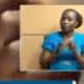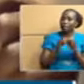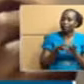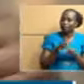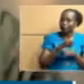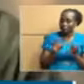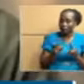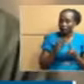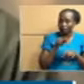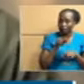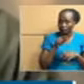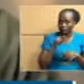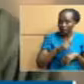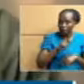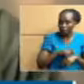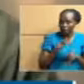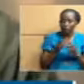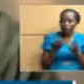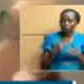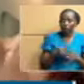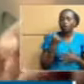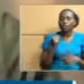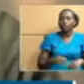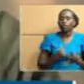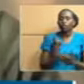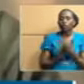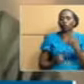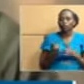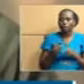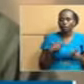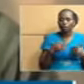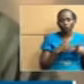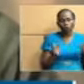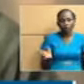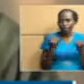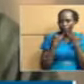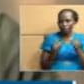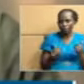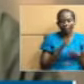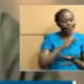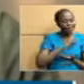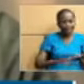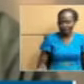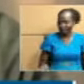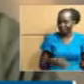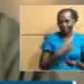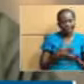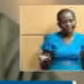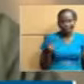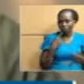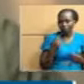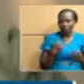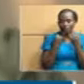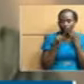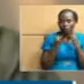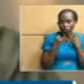era and some people had gone into self-isolation, but I can tell you there's nothing like you will need information and you